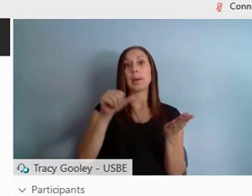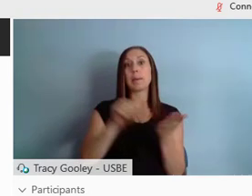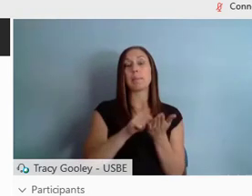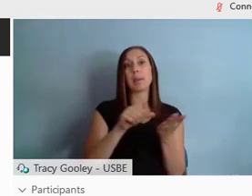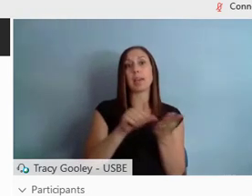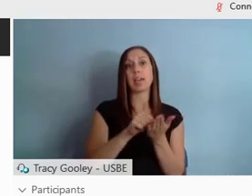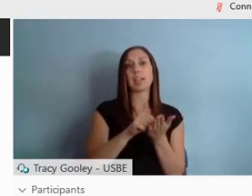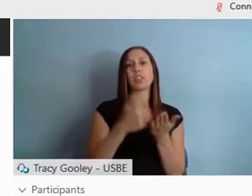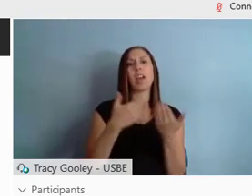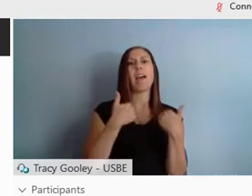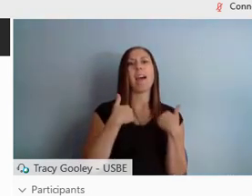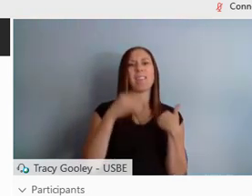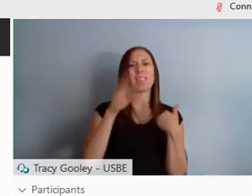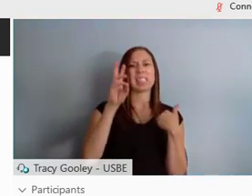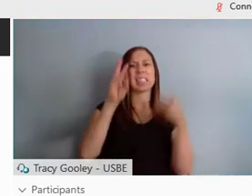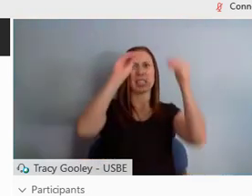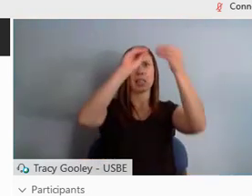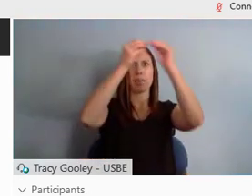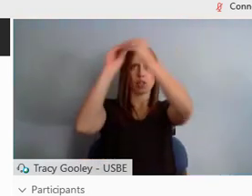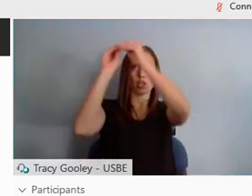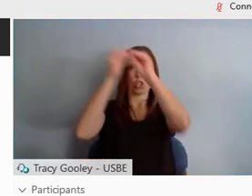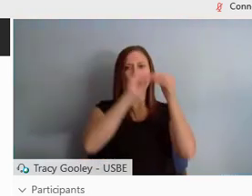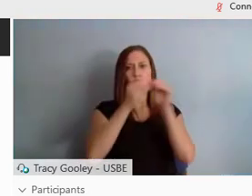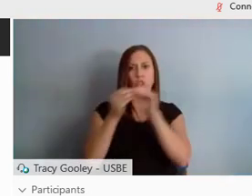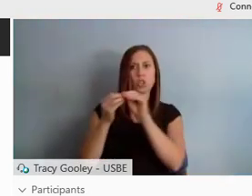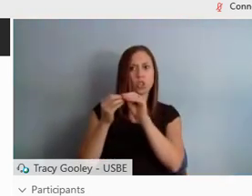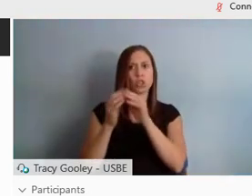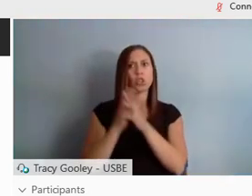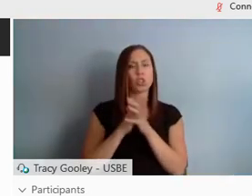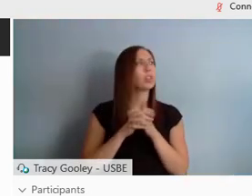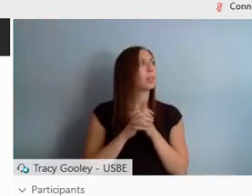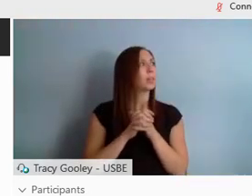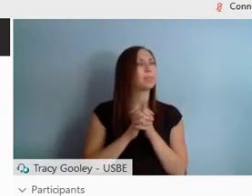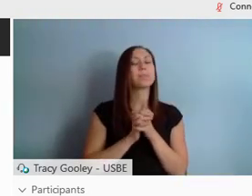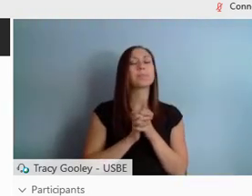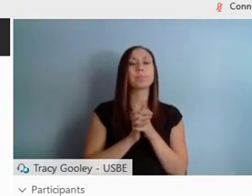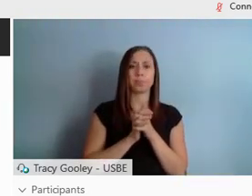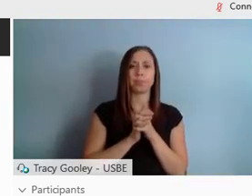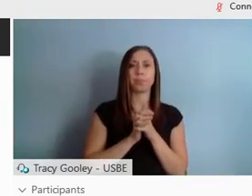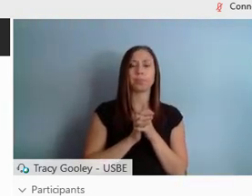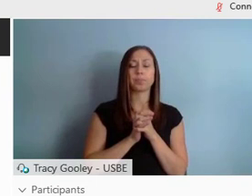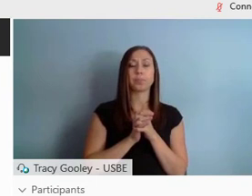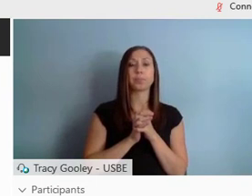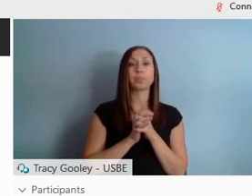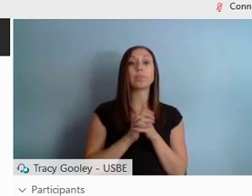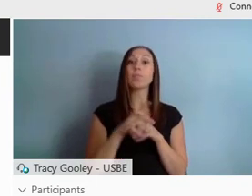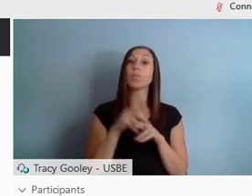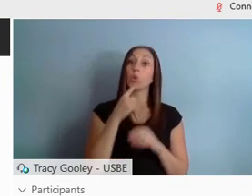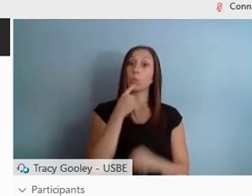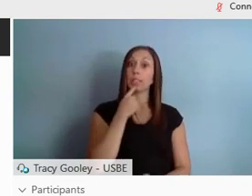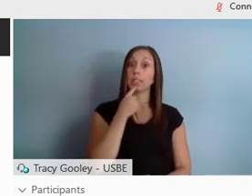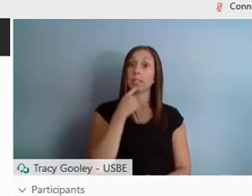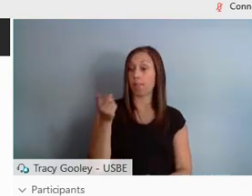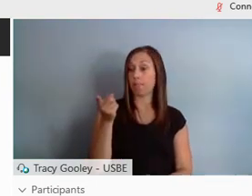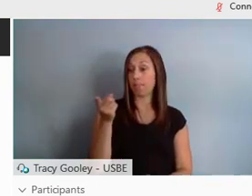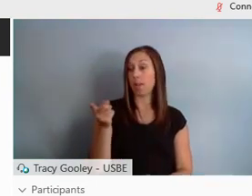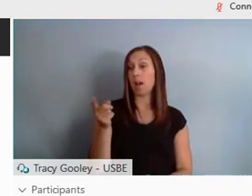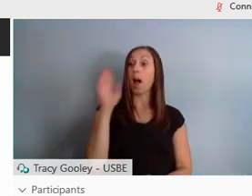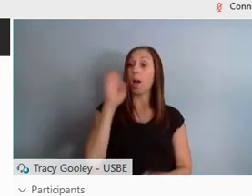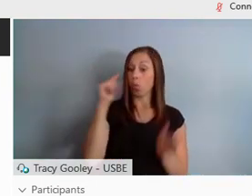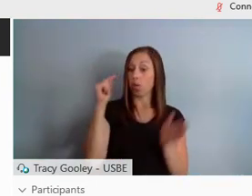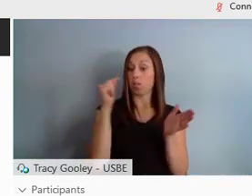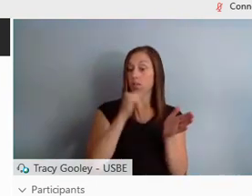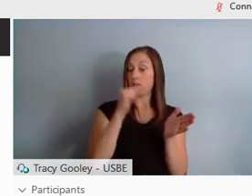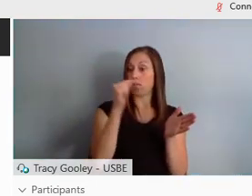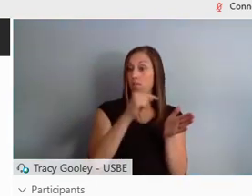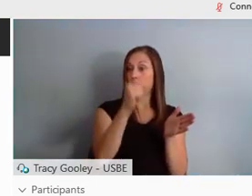the page that has the 6 numbers on it. And then you will say to the student, I will point to